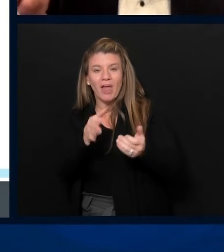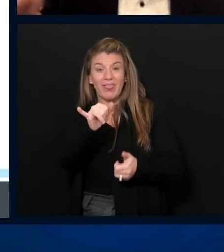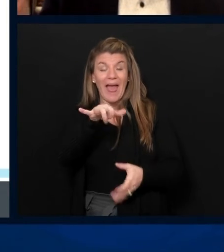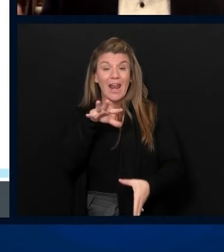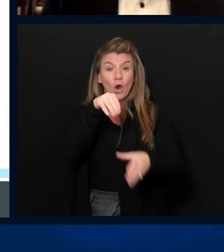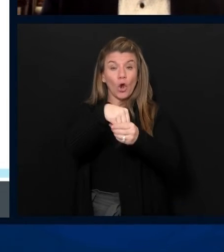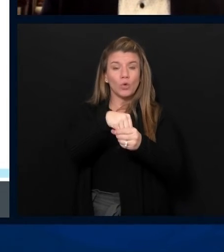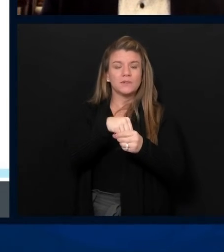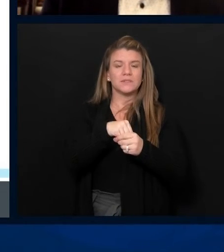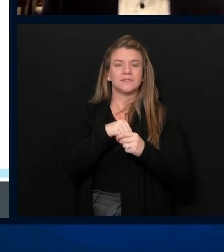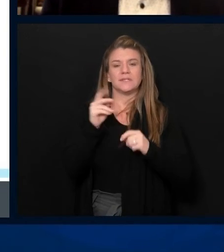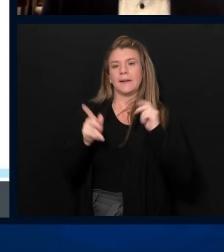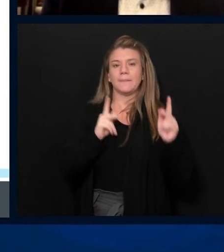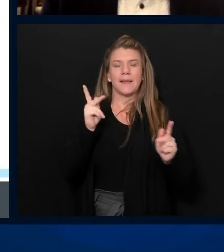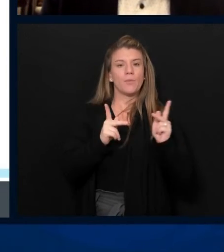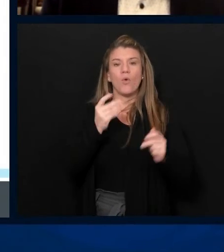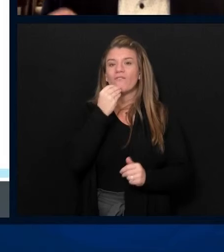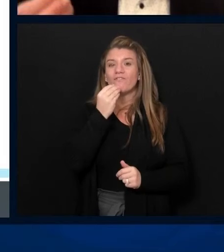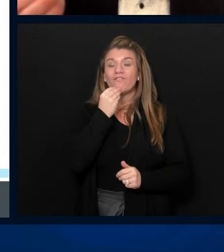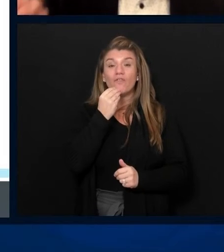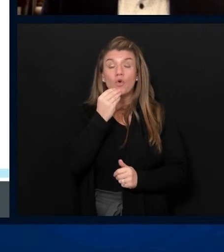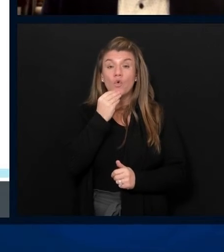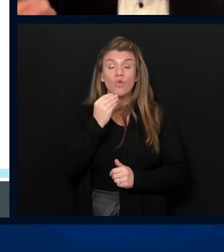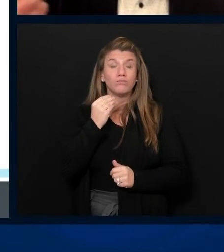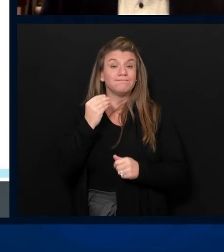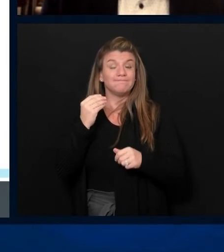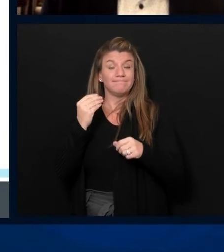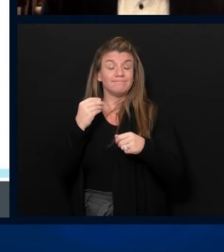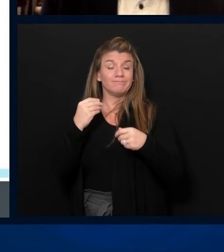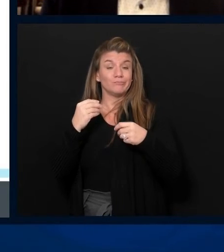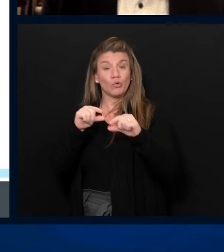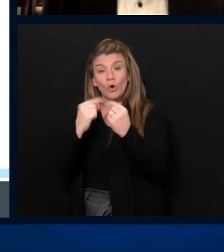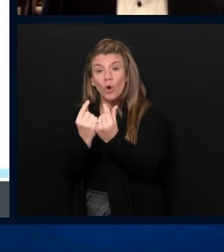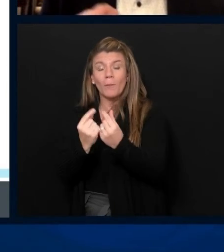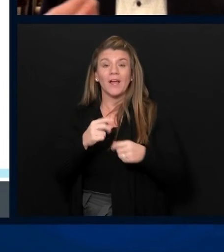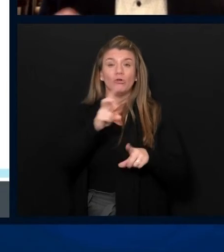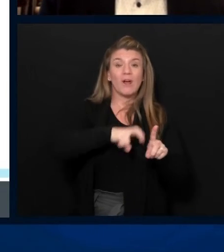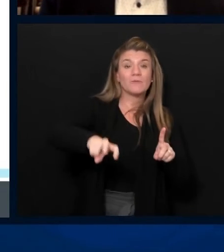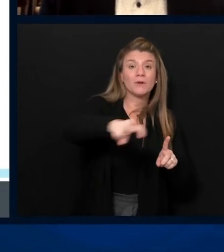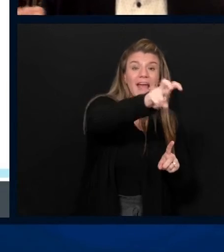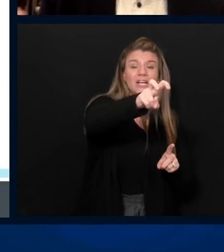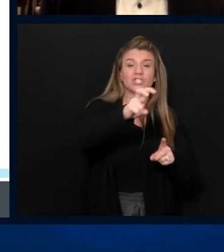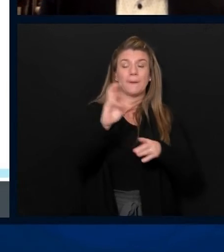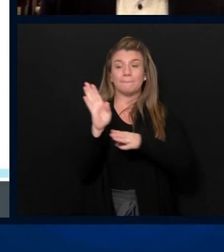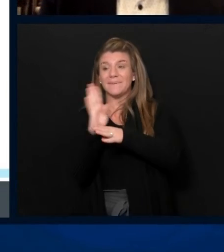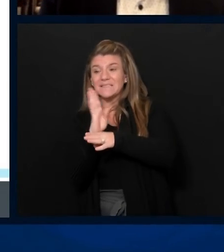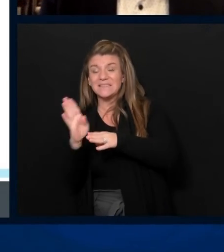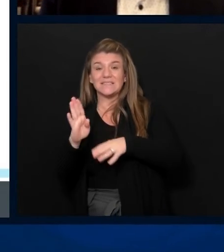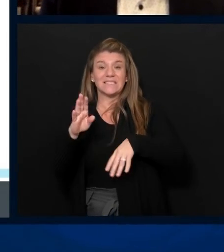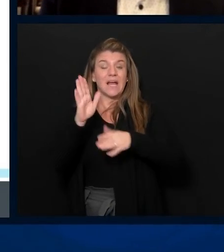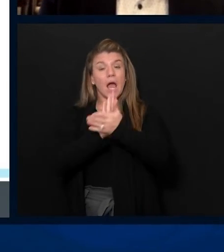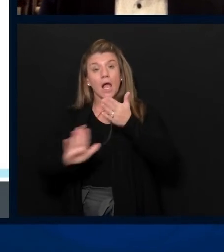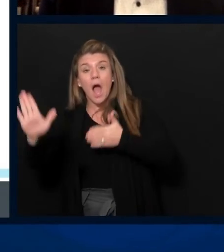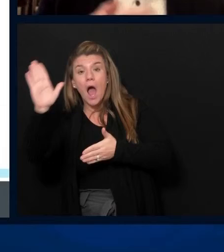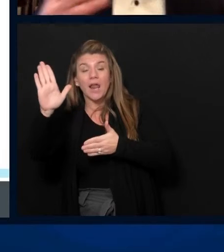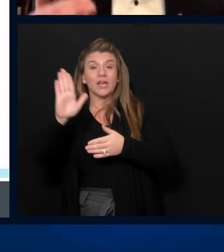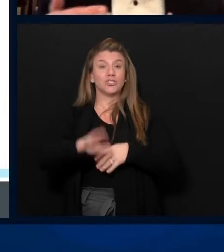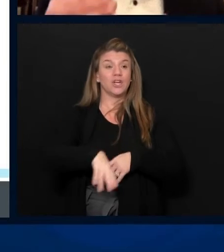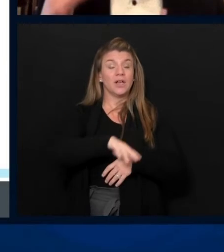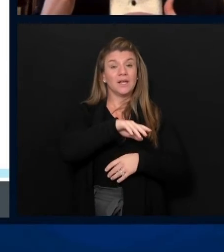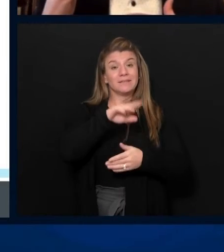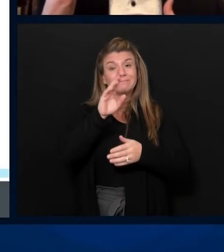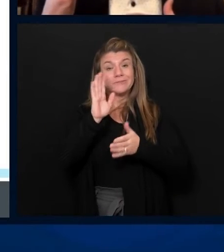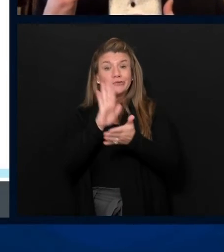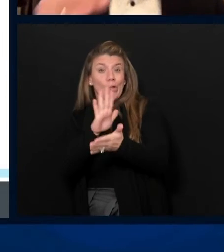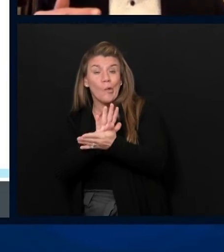include people in the food industries, utilities, transportation, higher education, K through 12. And so as